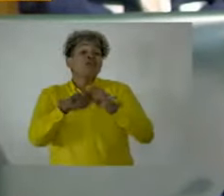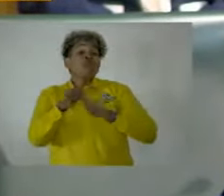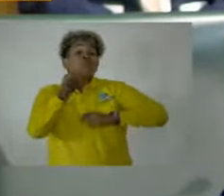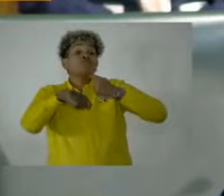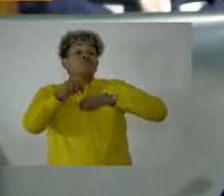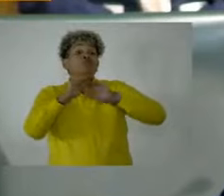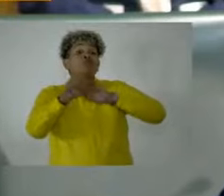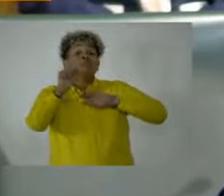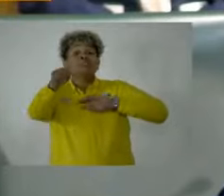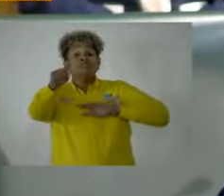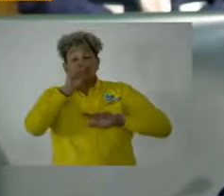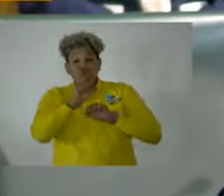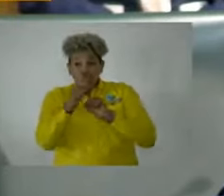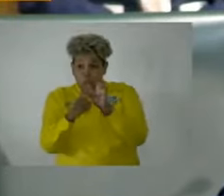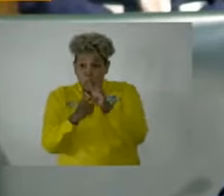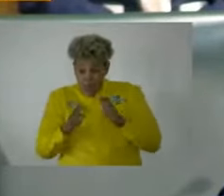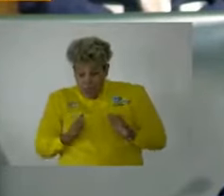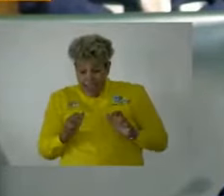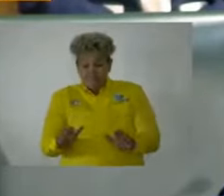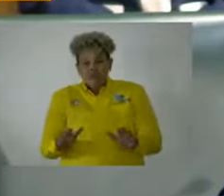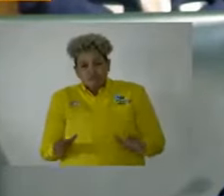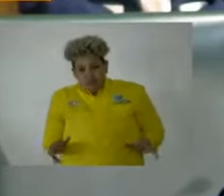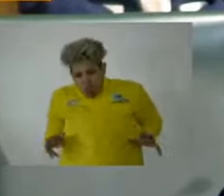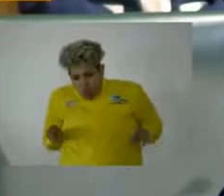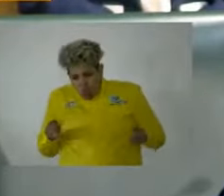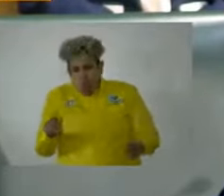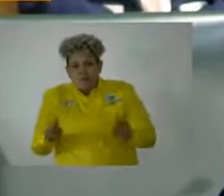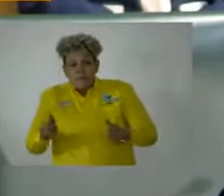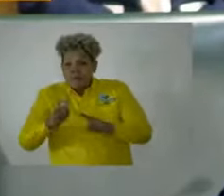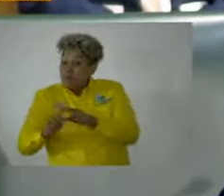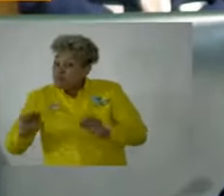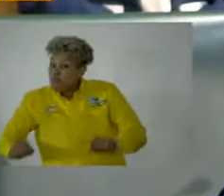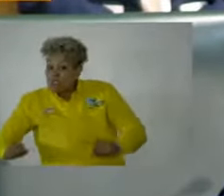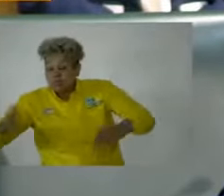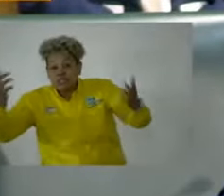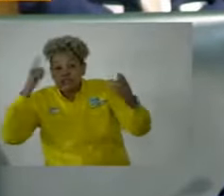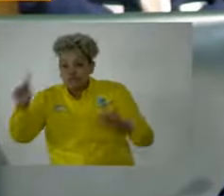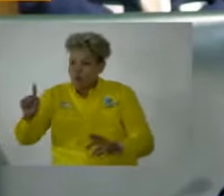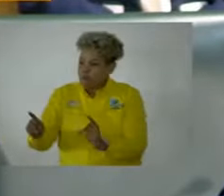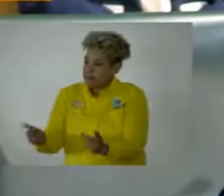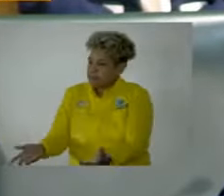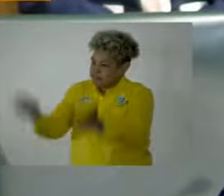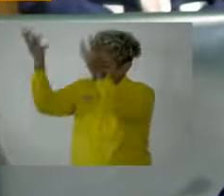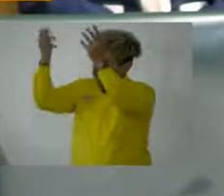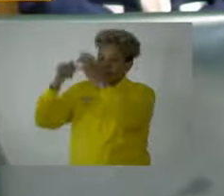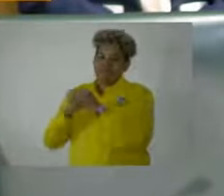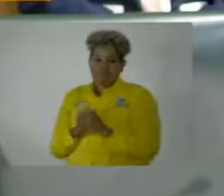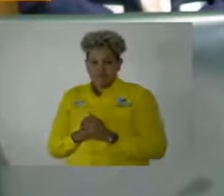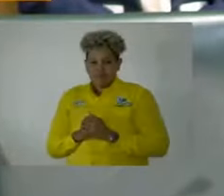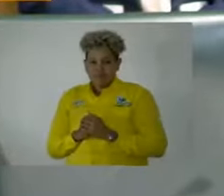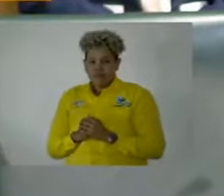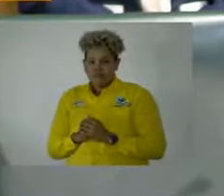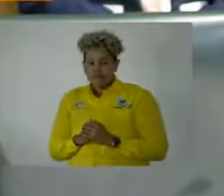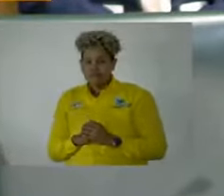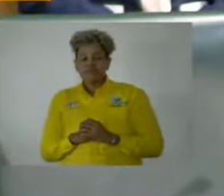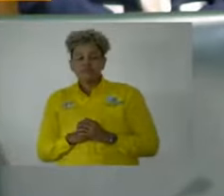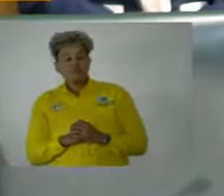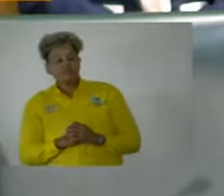Jamaica needs will require investment in its people and in possibilities for the people.